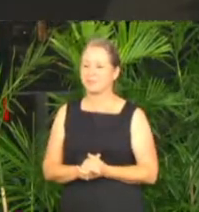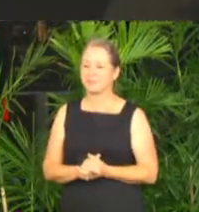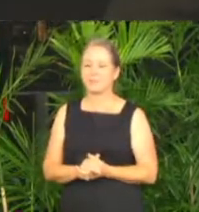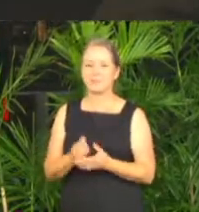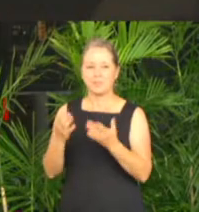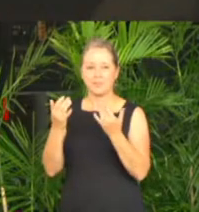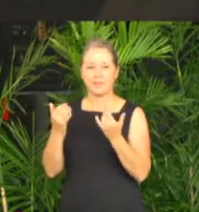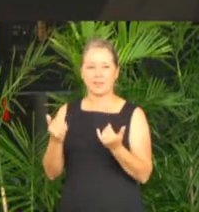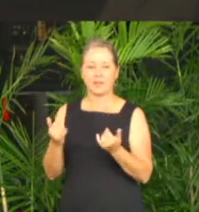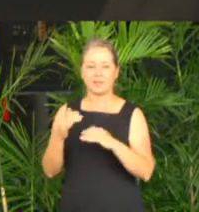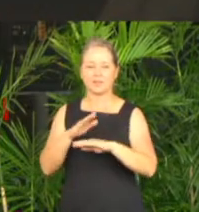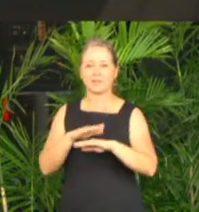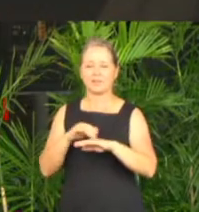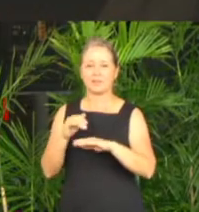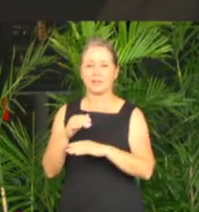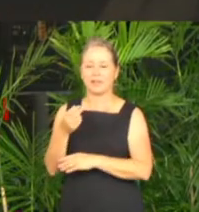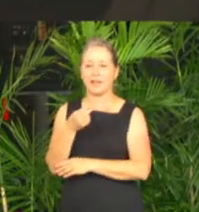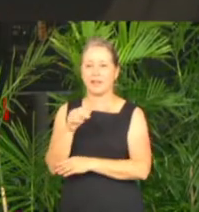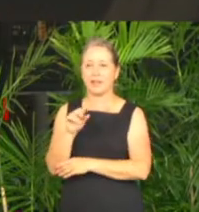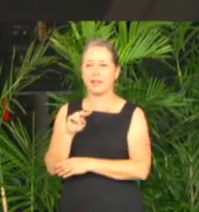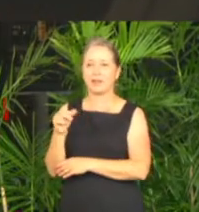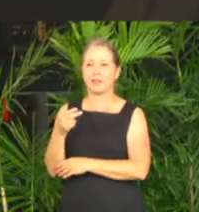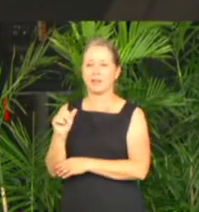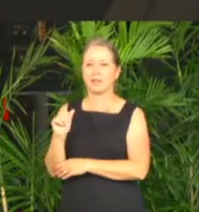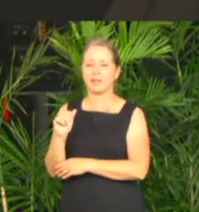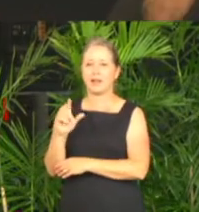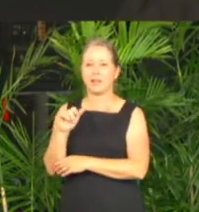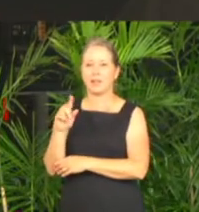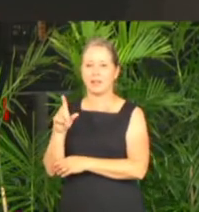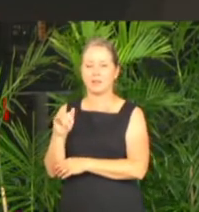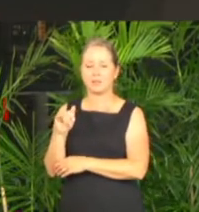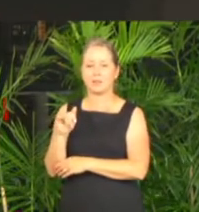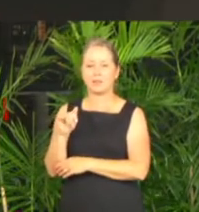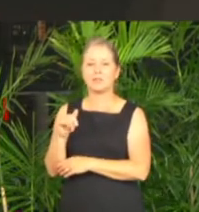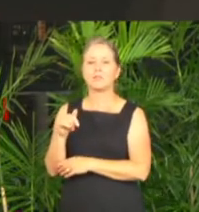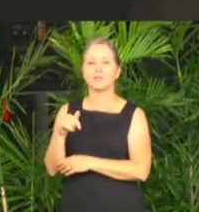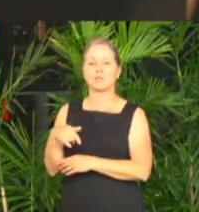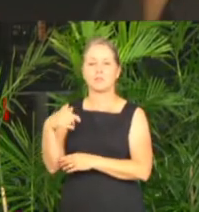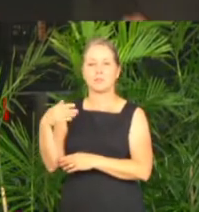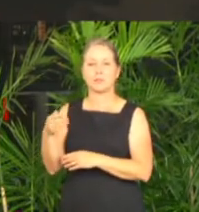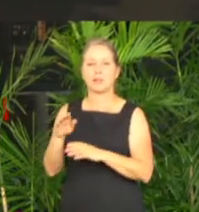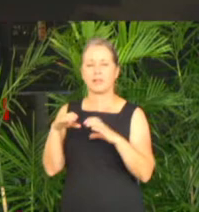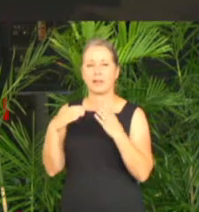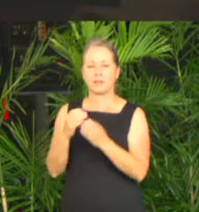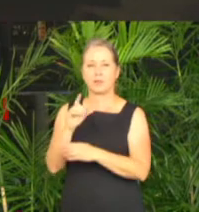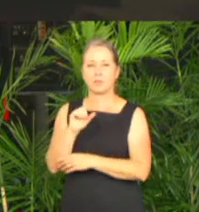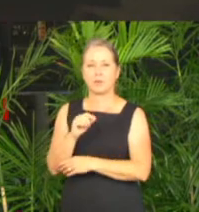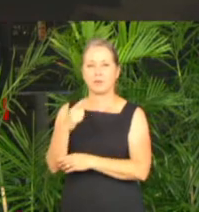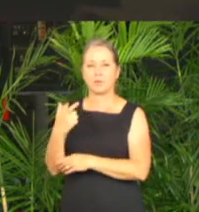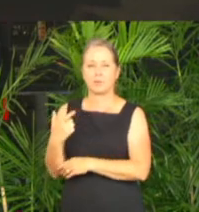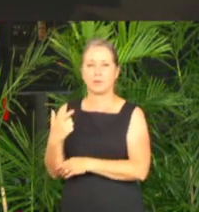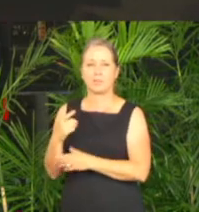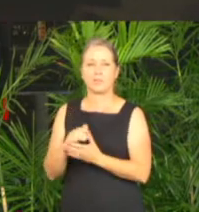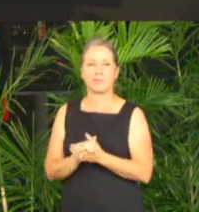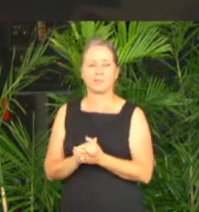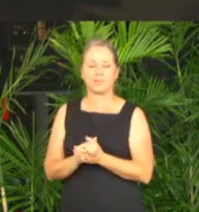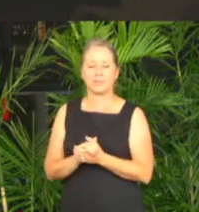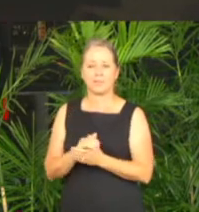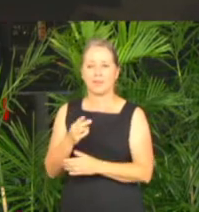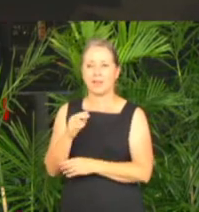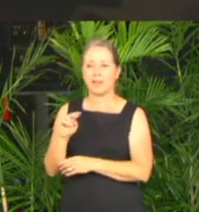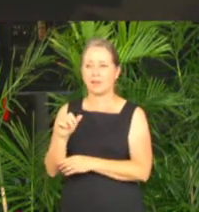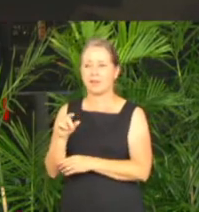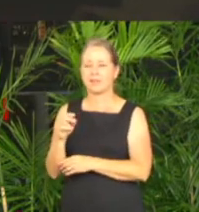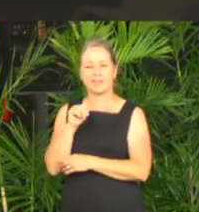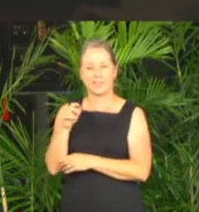I now call on Hannah Lilly, who's been selected to make remarks on behalf of the class of 2021. Hannah didn't have